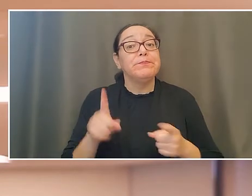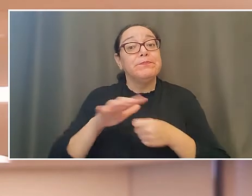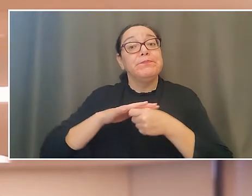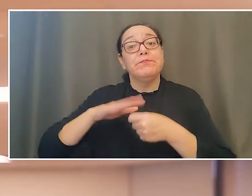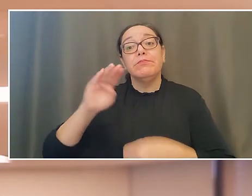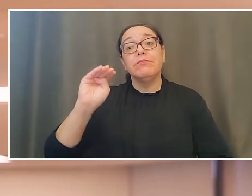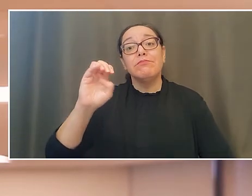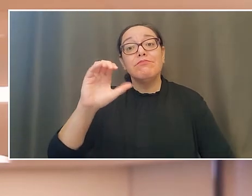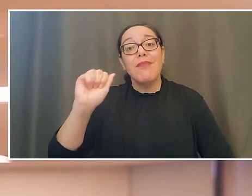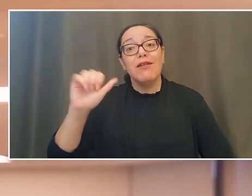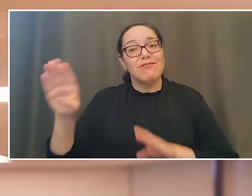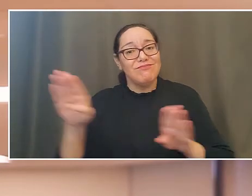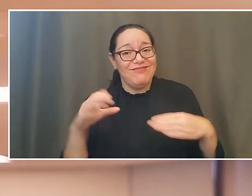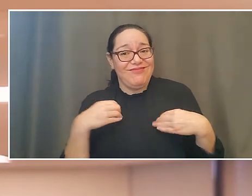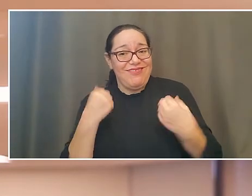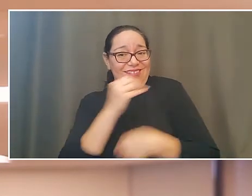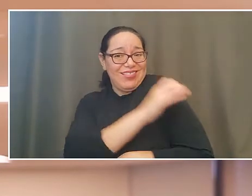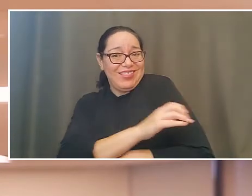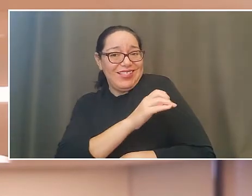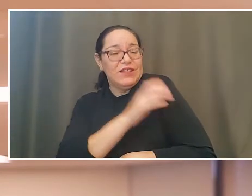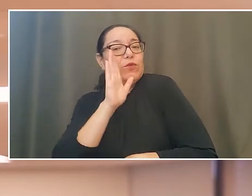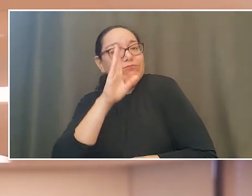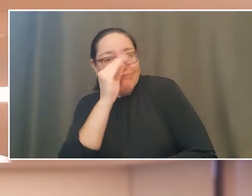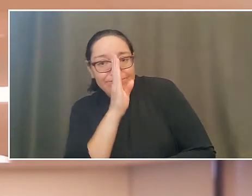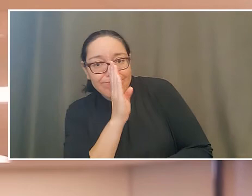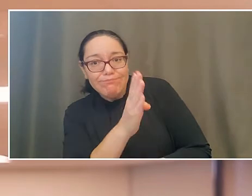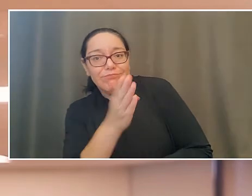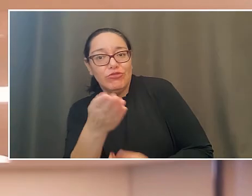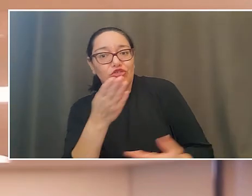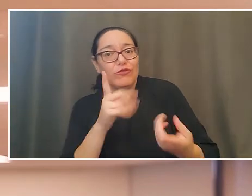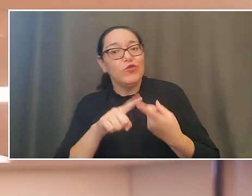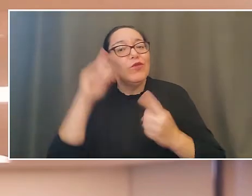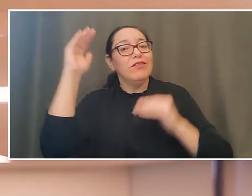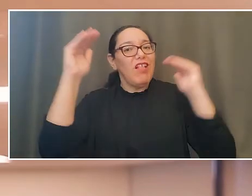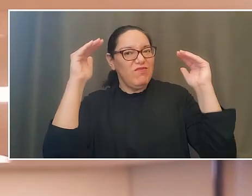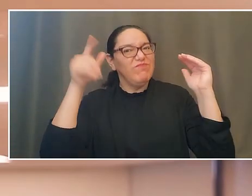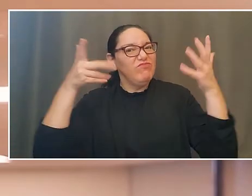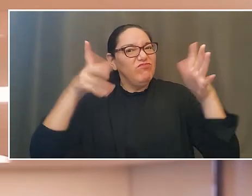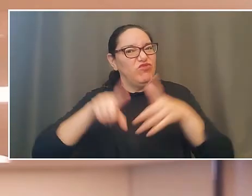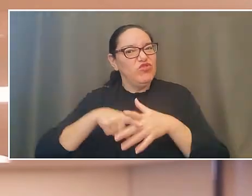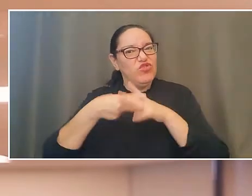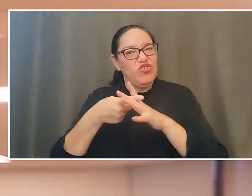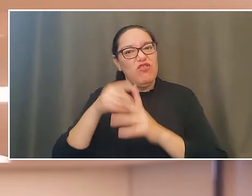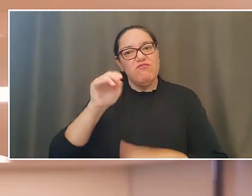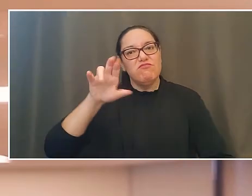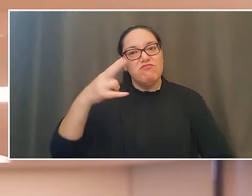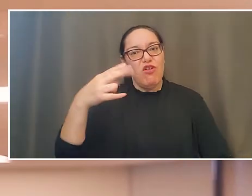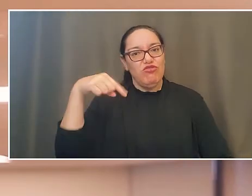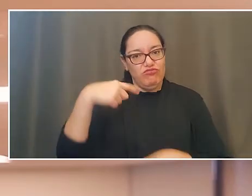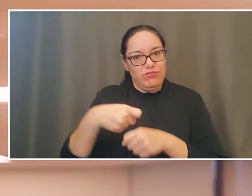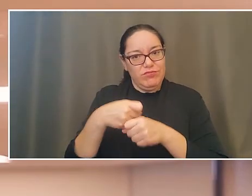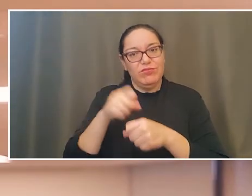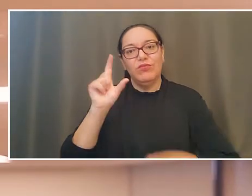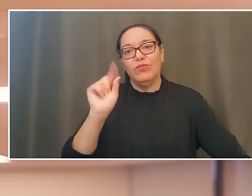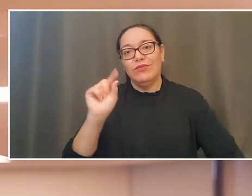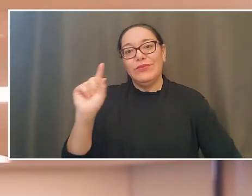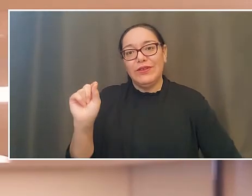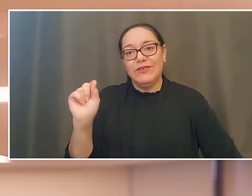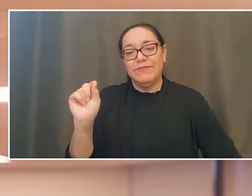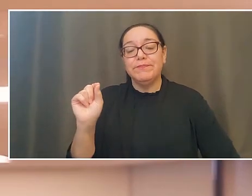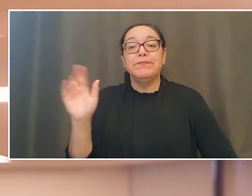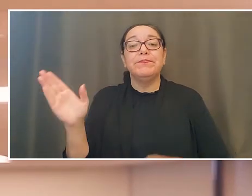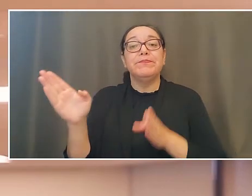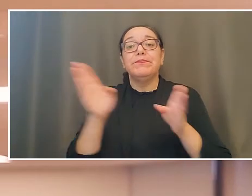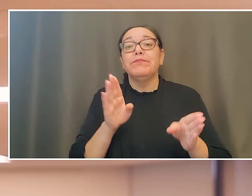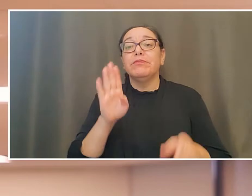will be providing direct care services to adult consumers. This started in March of 2020. The